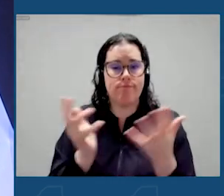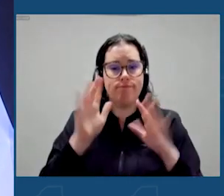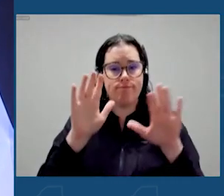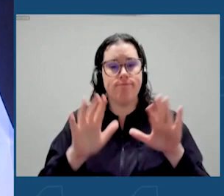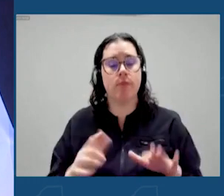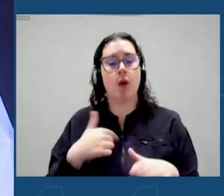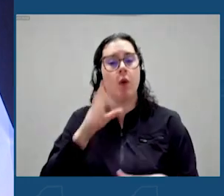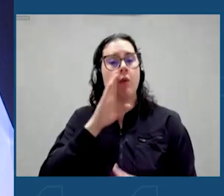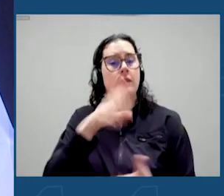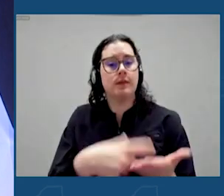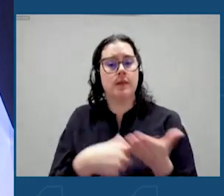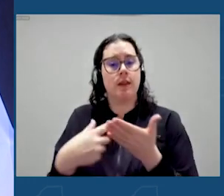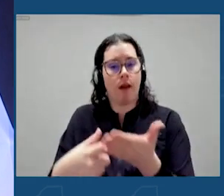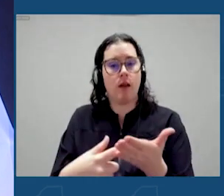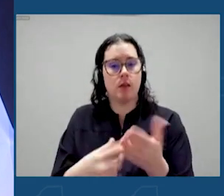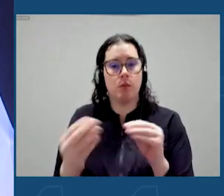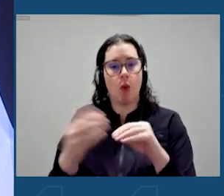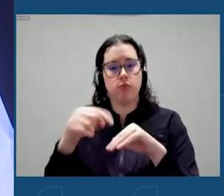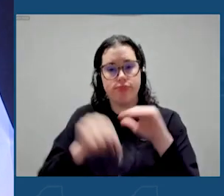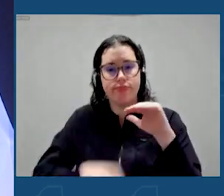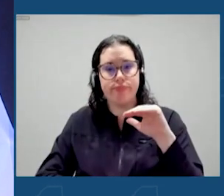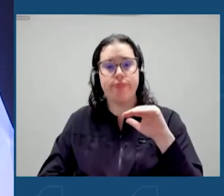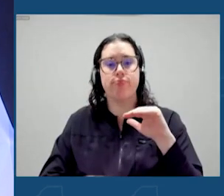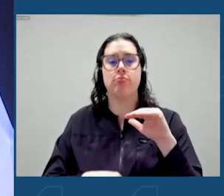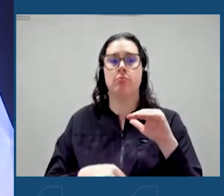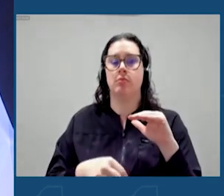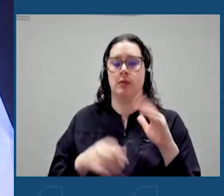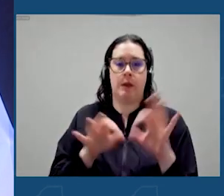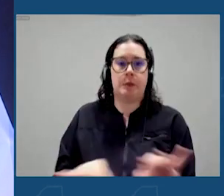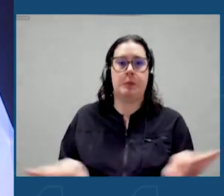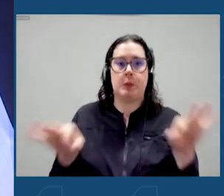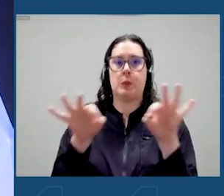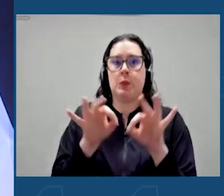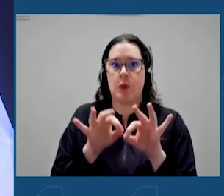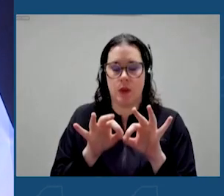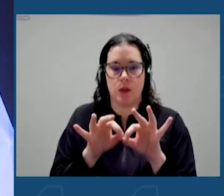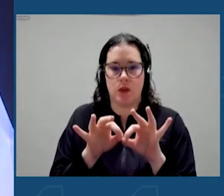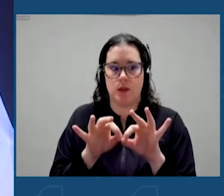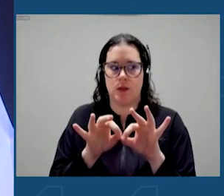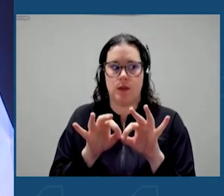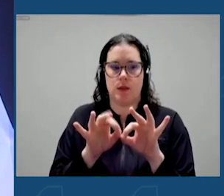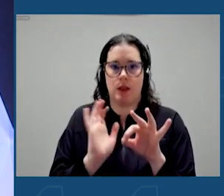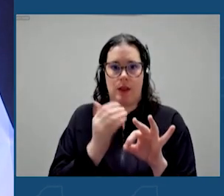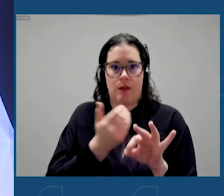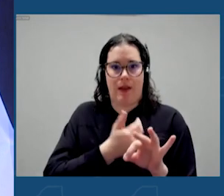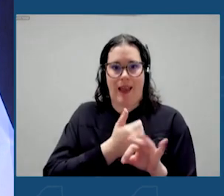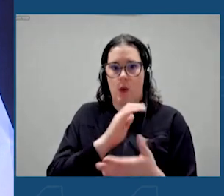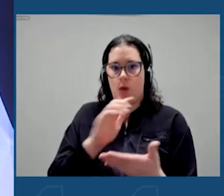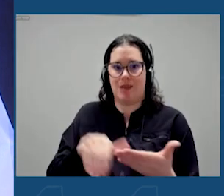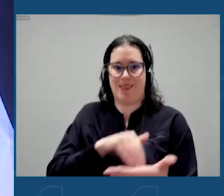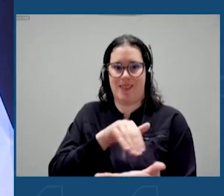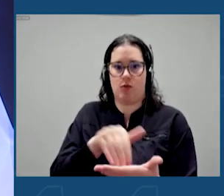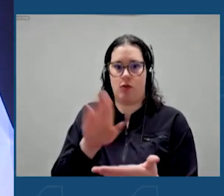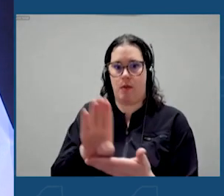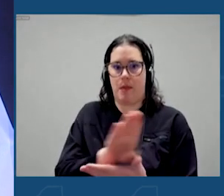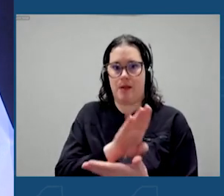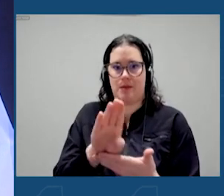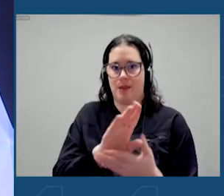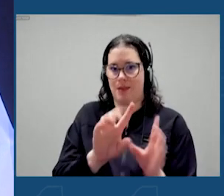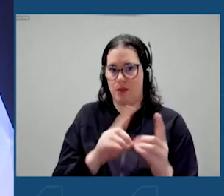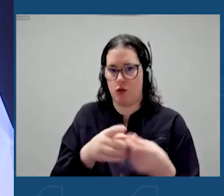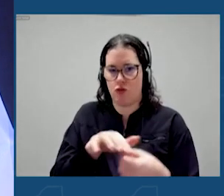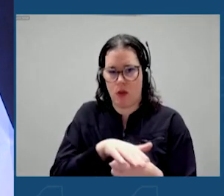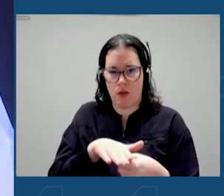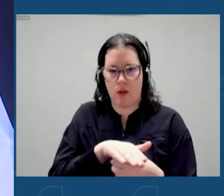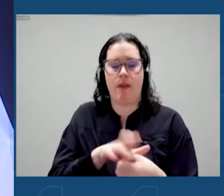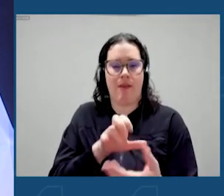into the conversation about the significance of our central business district being the engine of